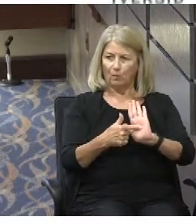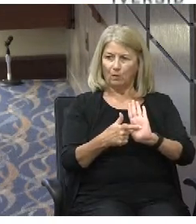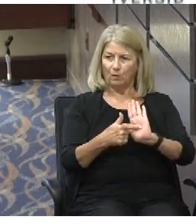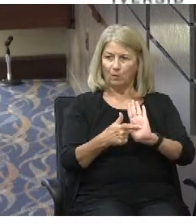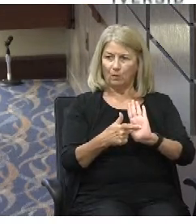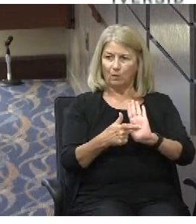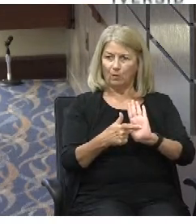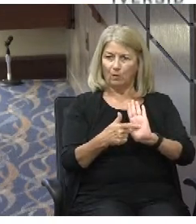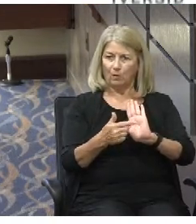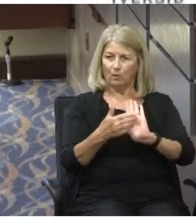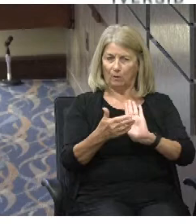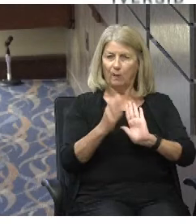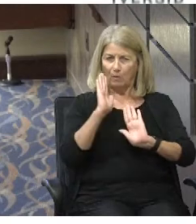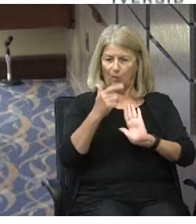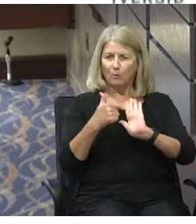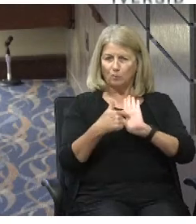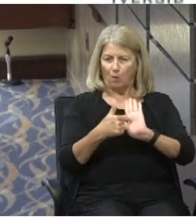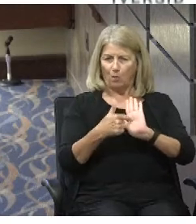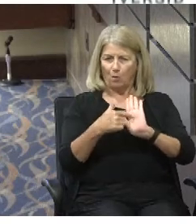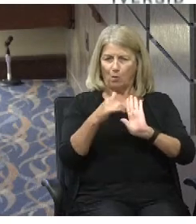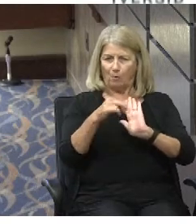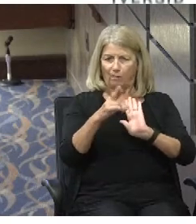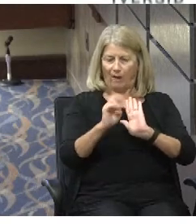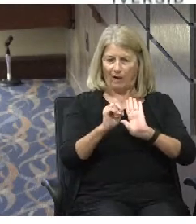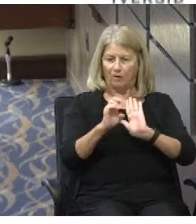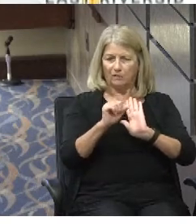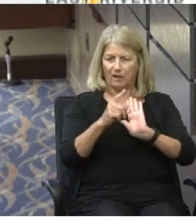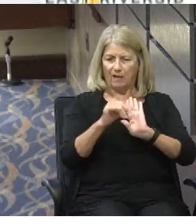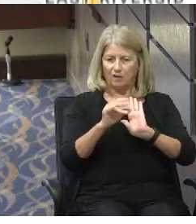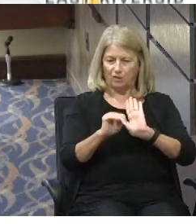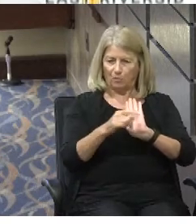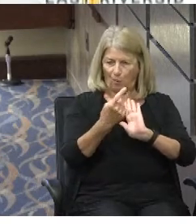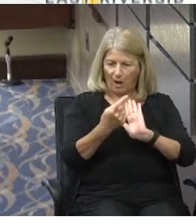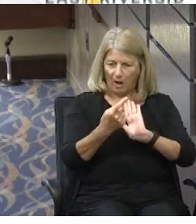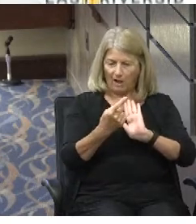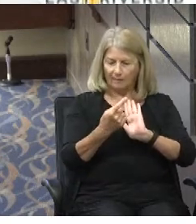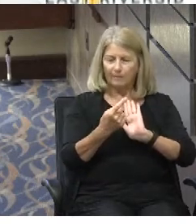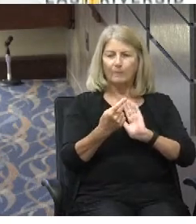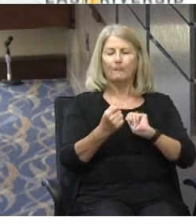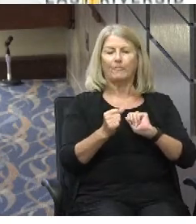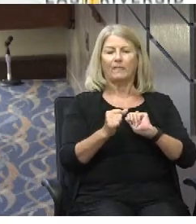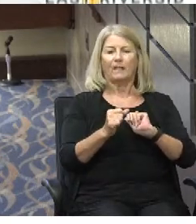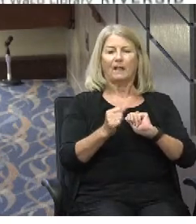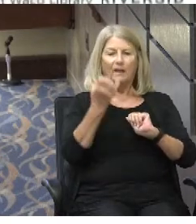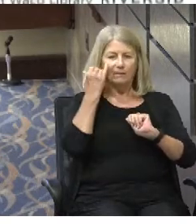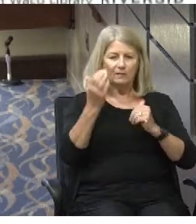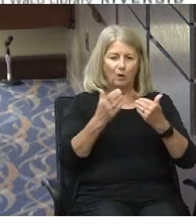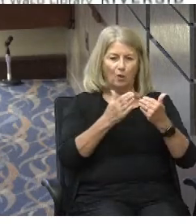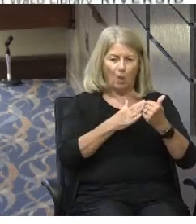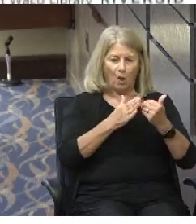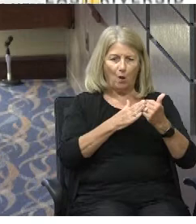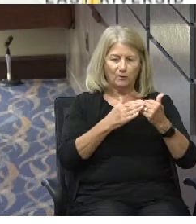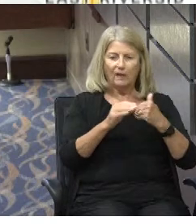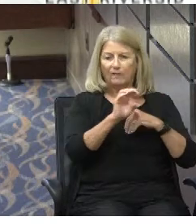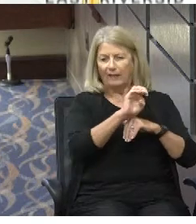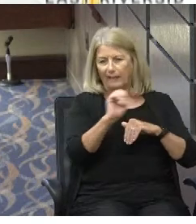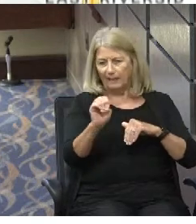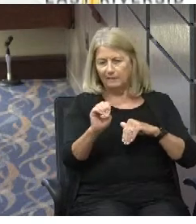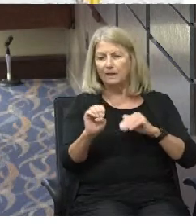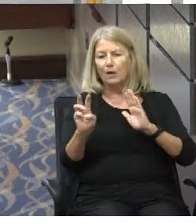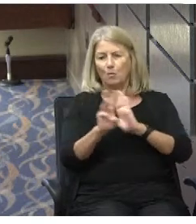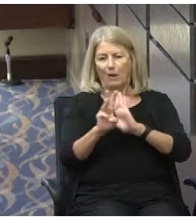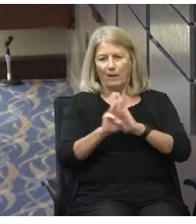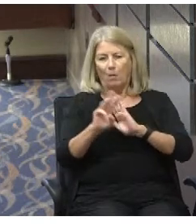There it is. It will show you Fire Station 1 is the close fire station. Additionally, the East Waco Library that's located